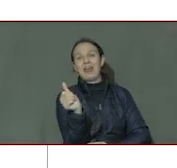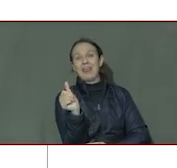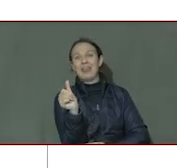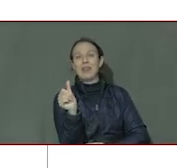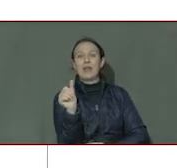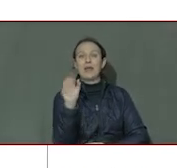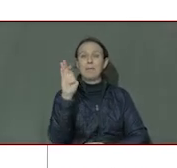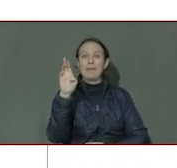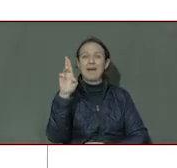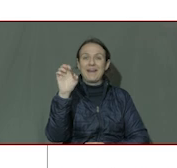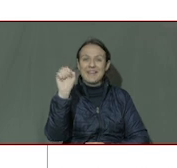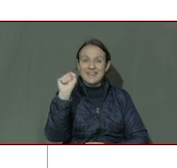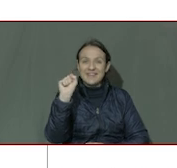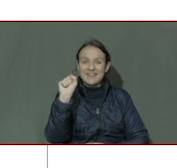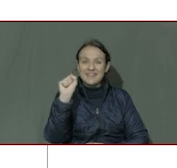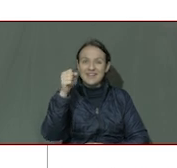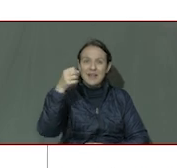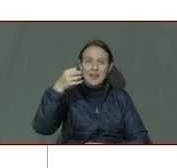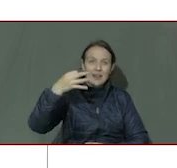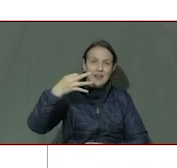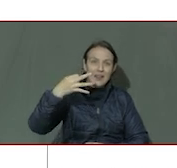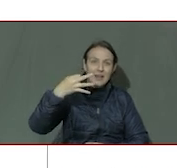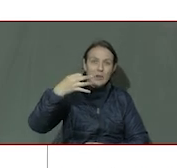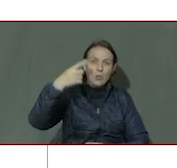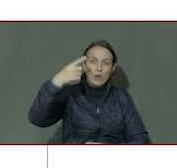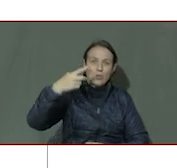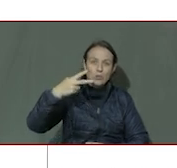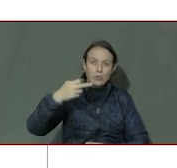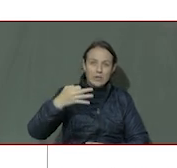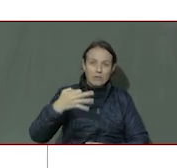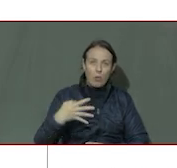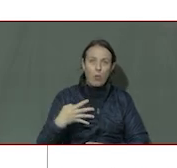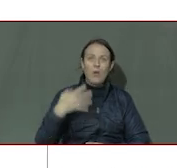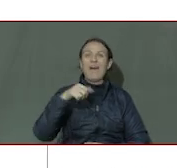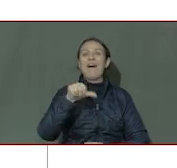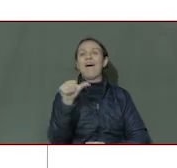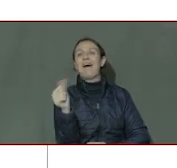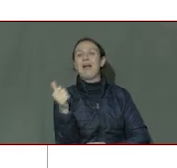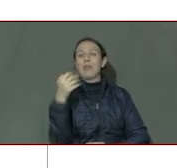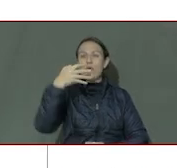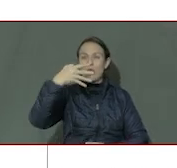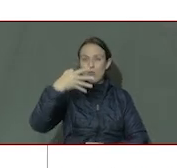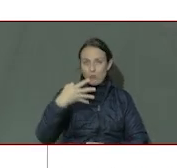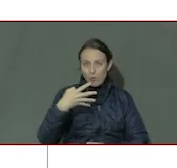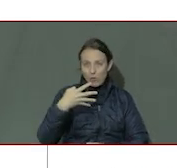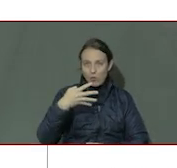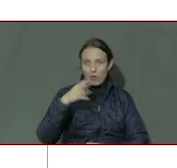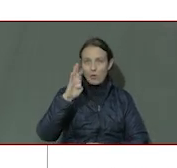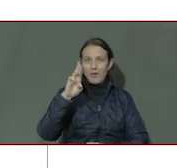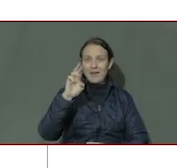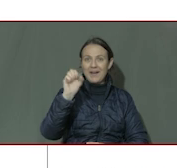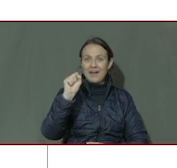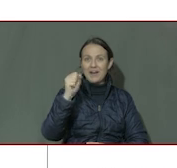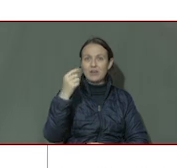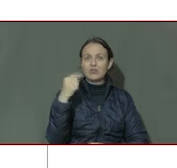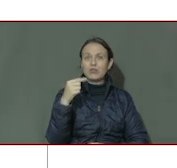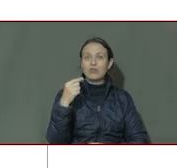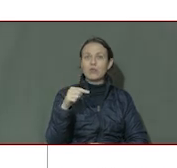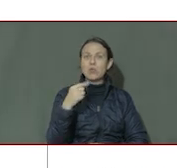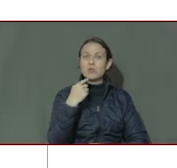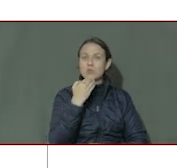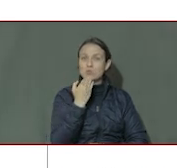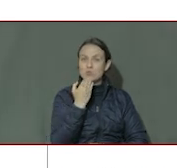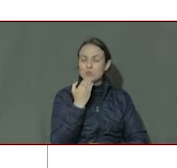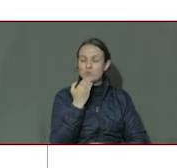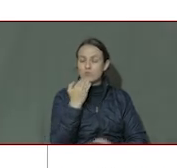are for the mother? 3. There are 4. Yes, then the remaining 4 is for who? It's for